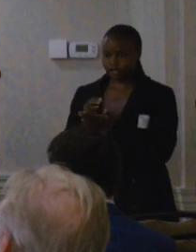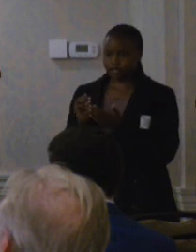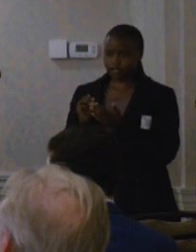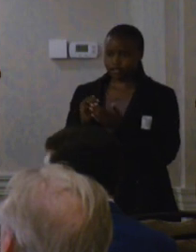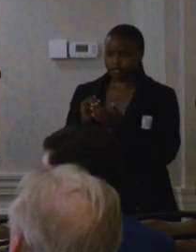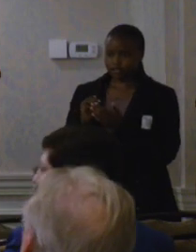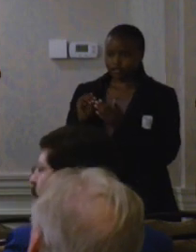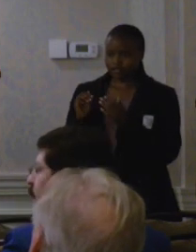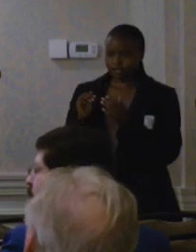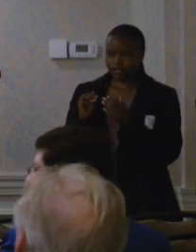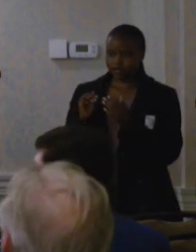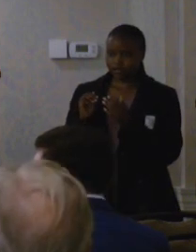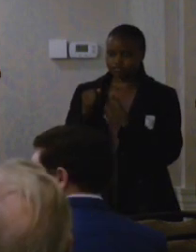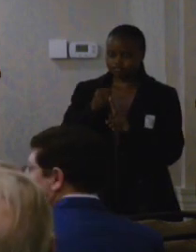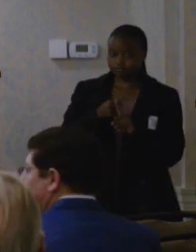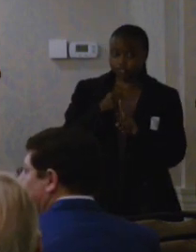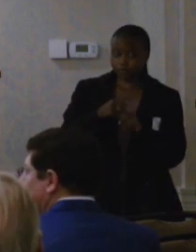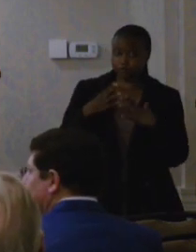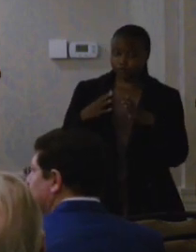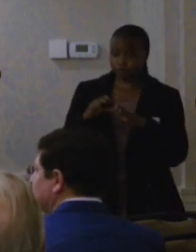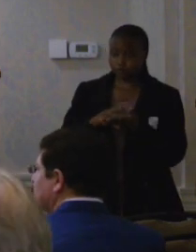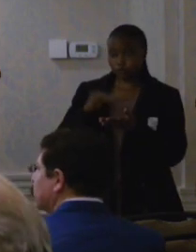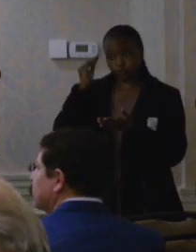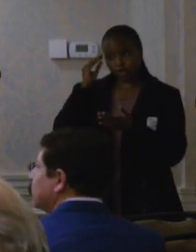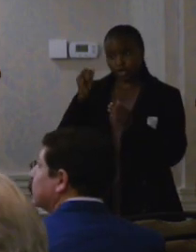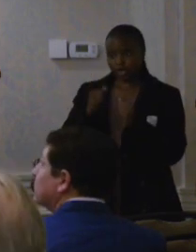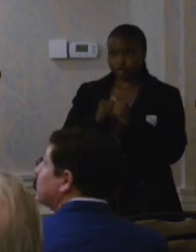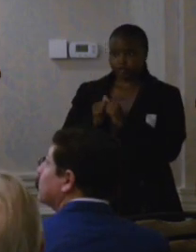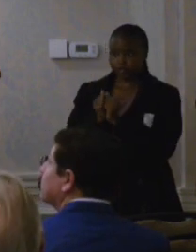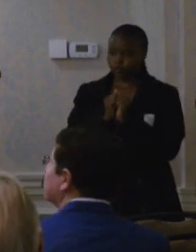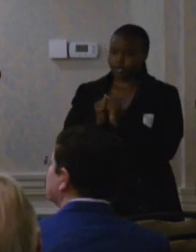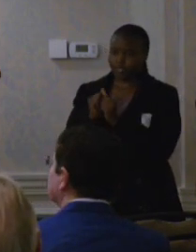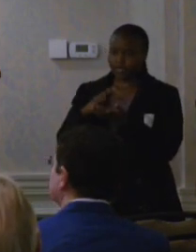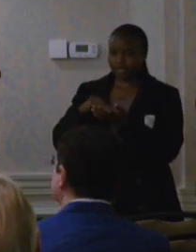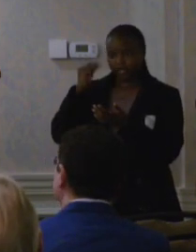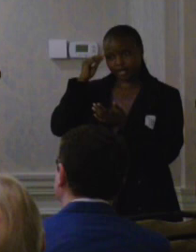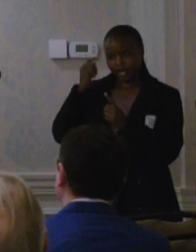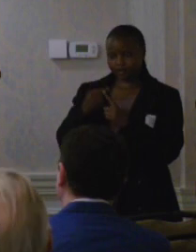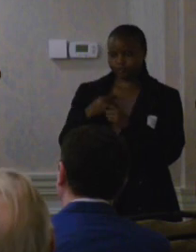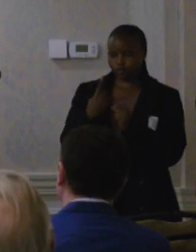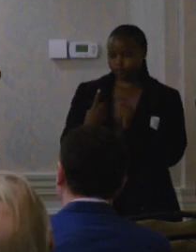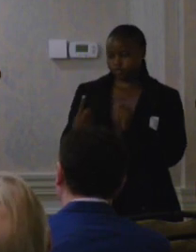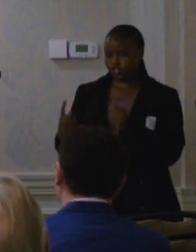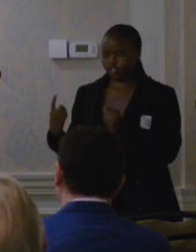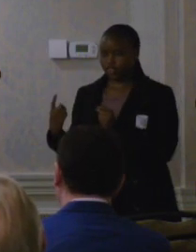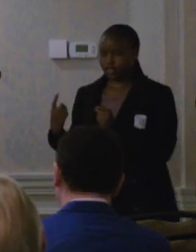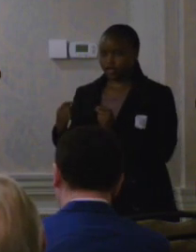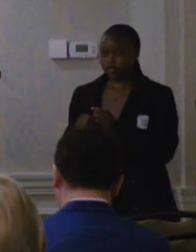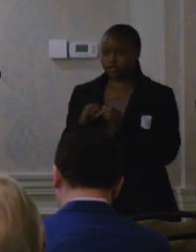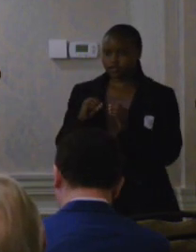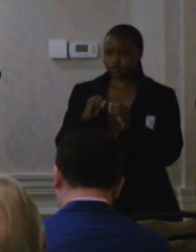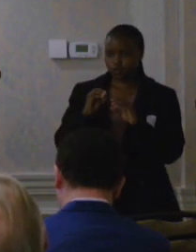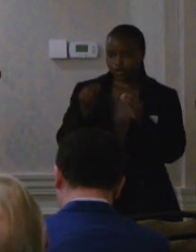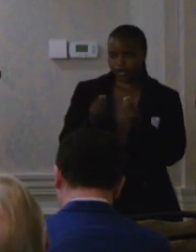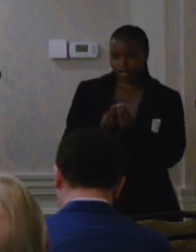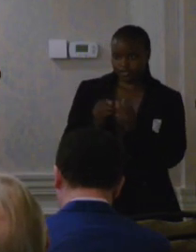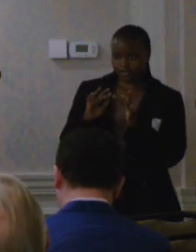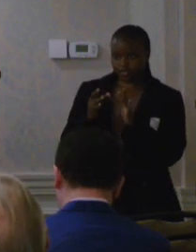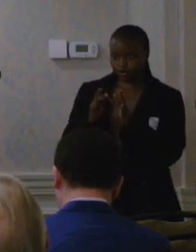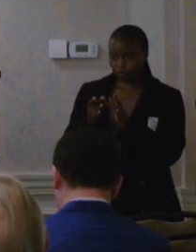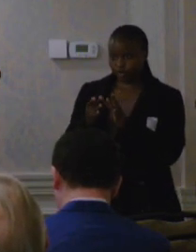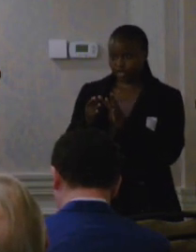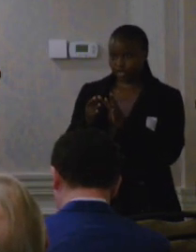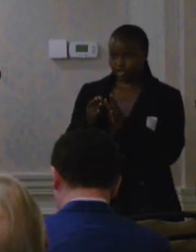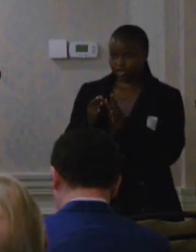a chance for the people to learn together and learn from each other. And also we organize the online reflection